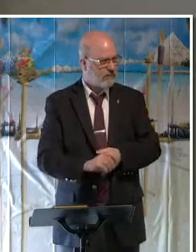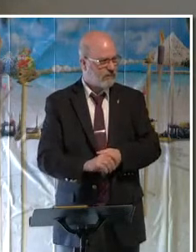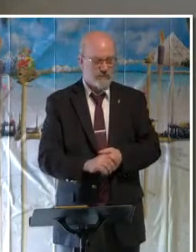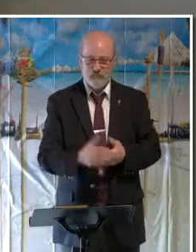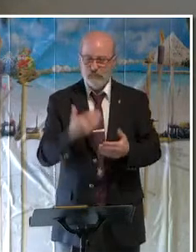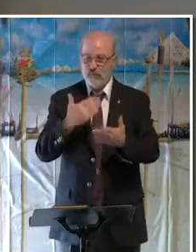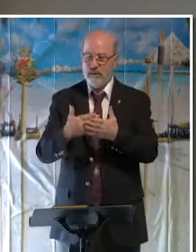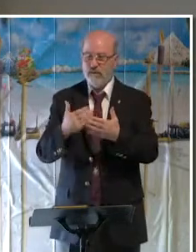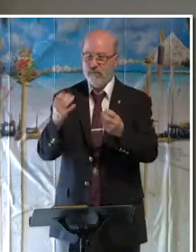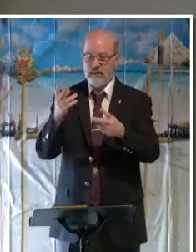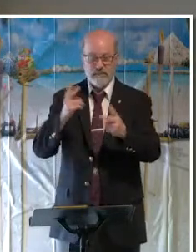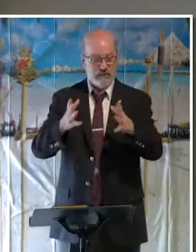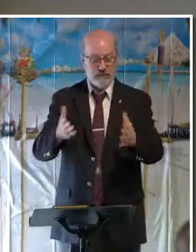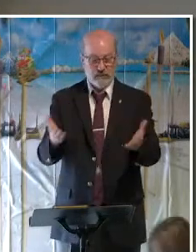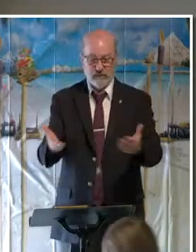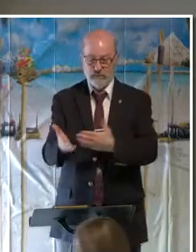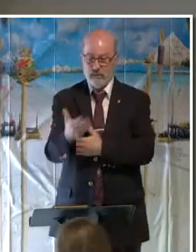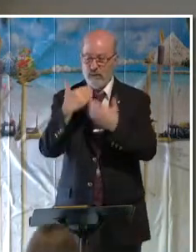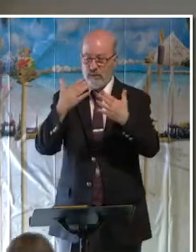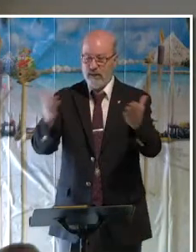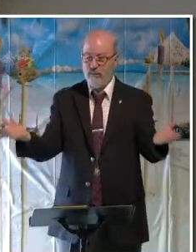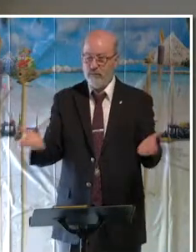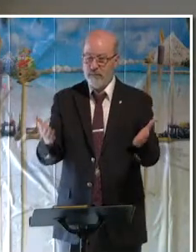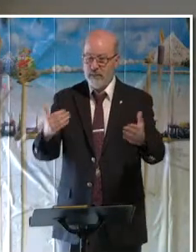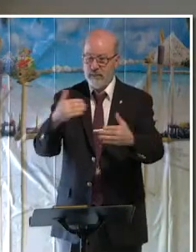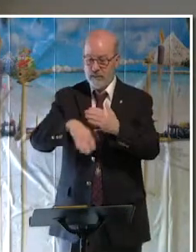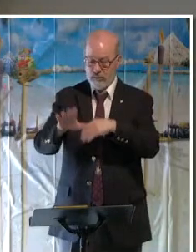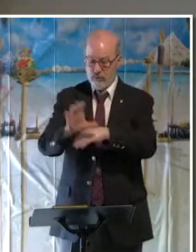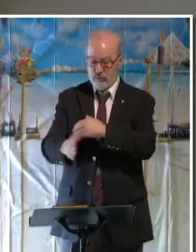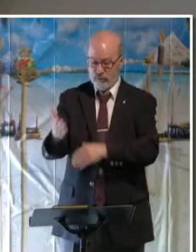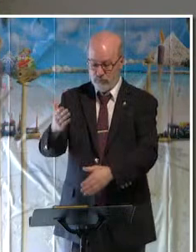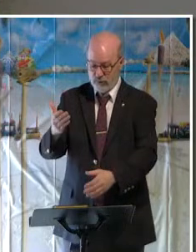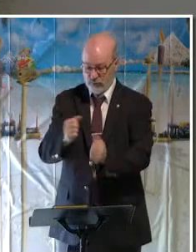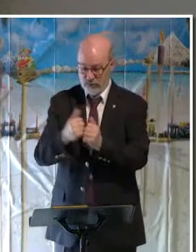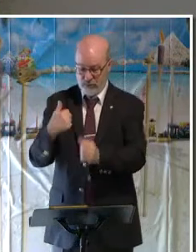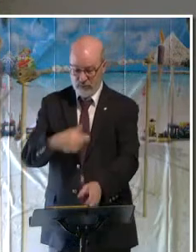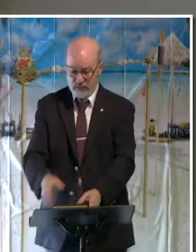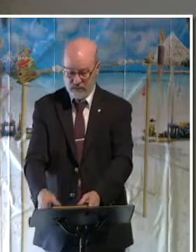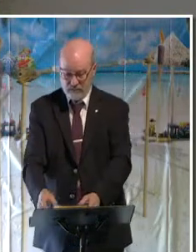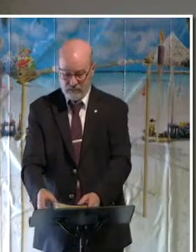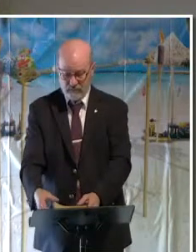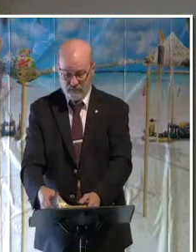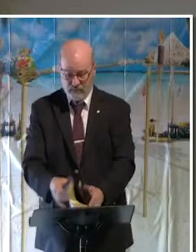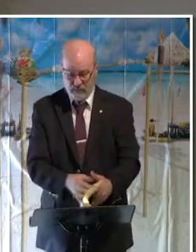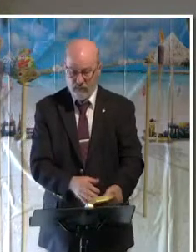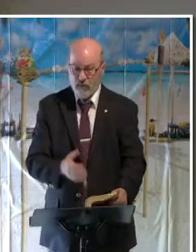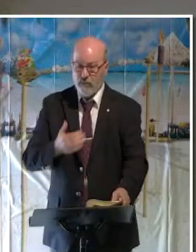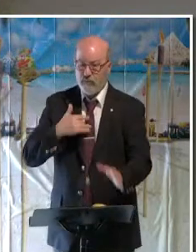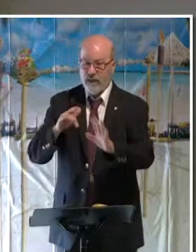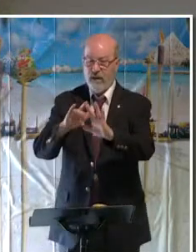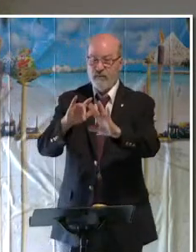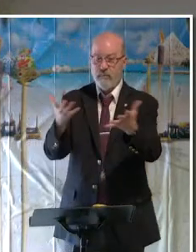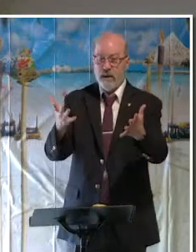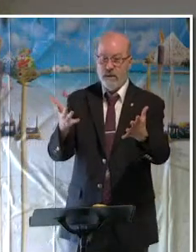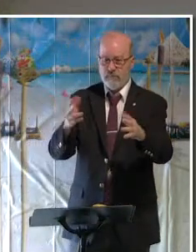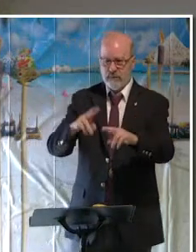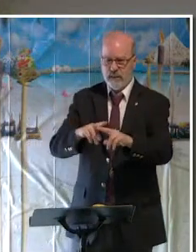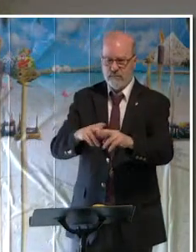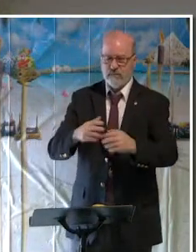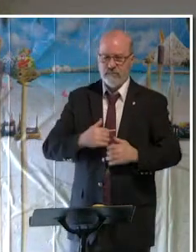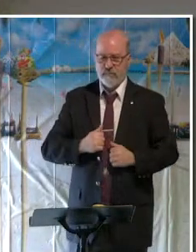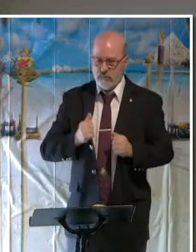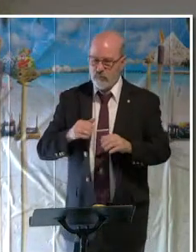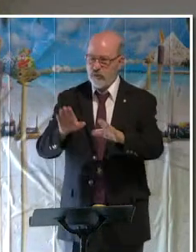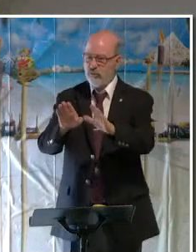Good to have a number of guests with us this morning. Thank you for being in the house of the Lord together with us. If you have your Bible with you, would you